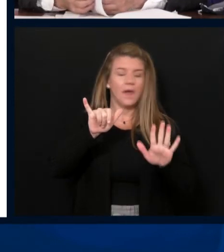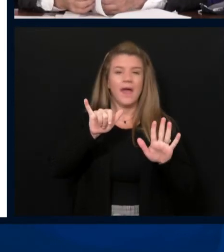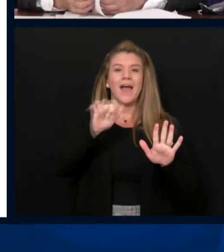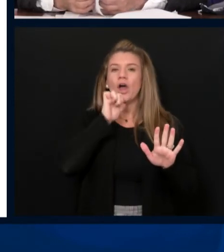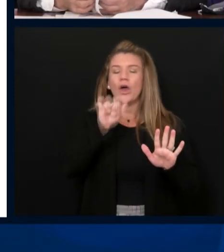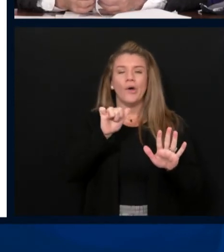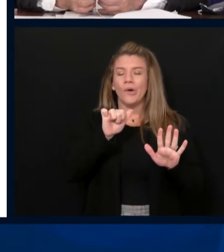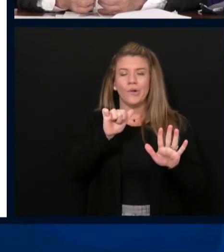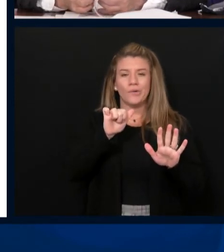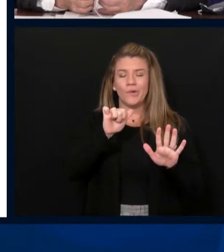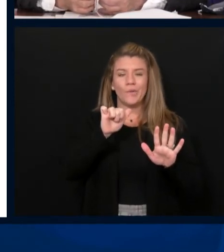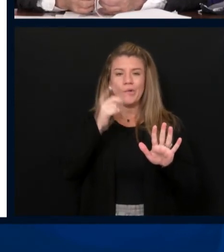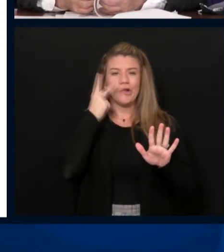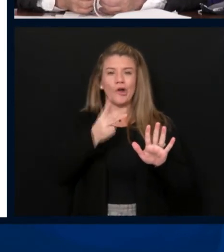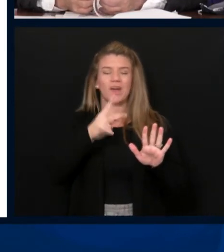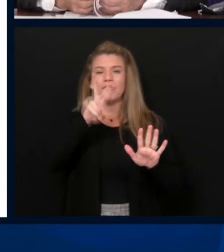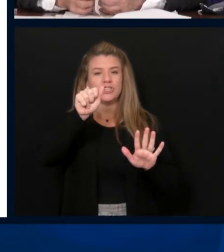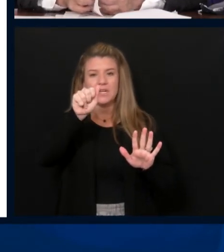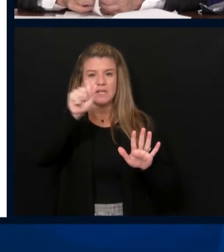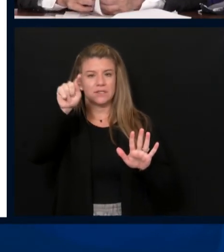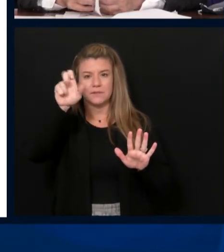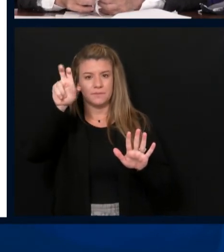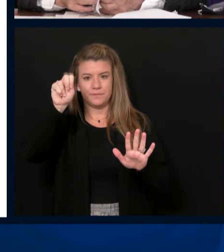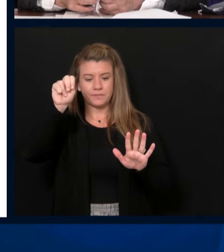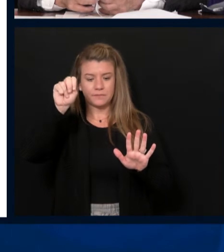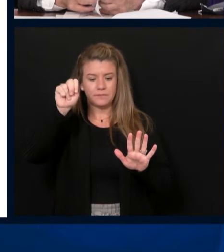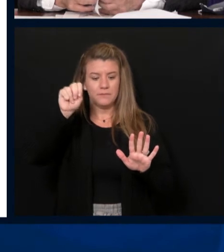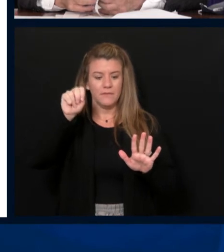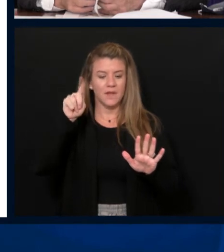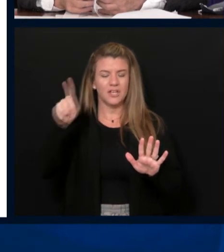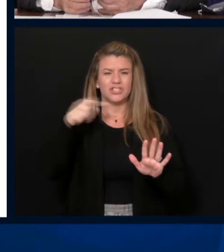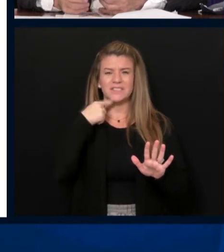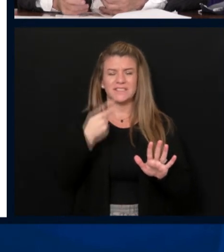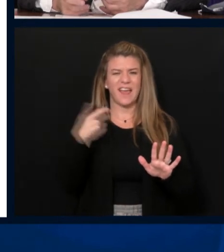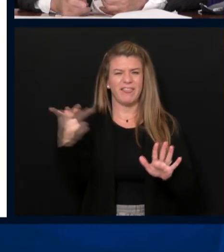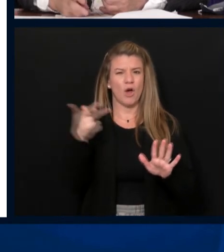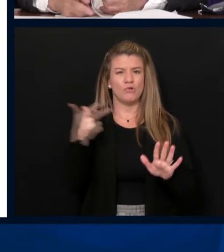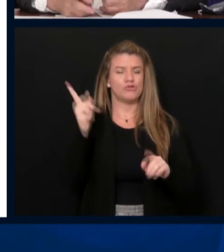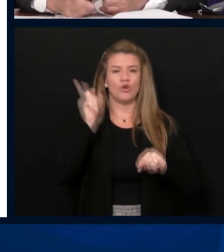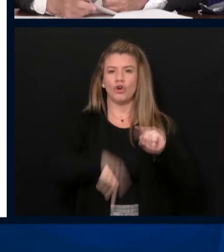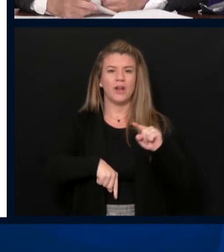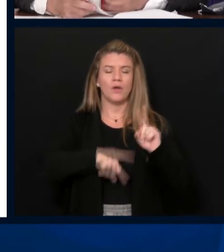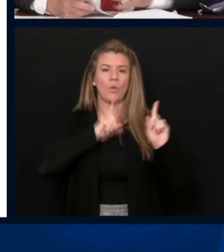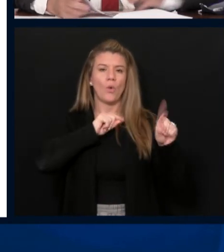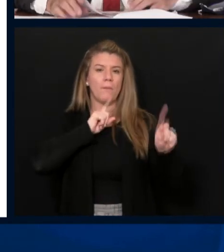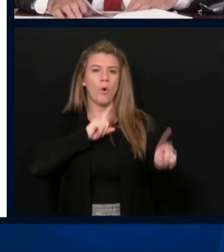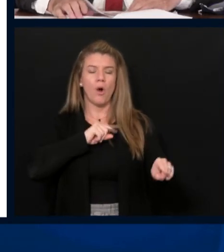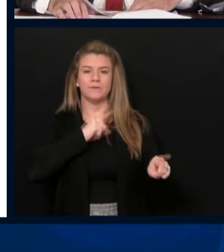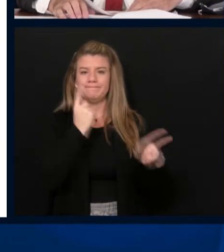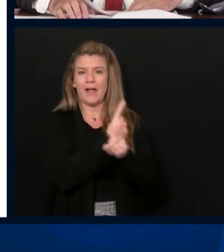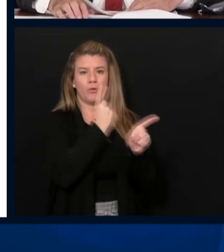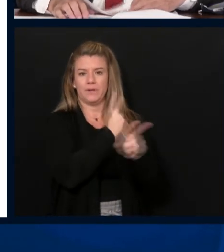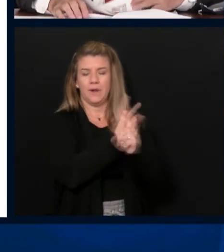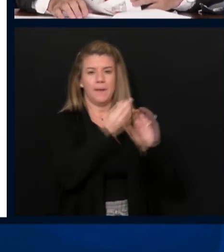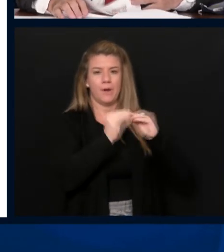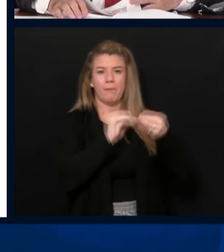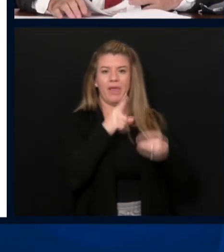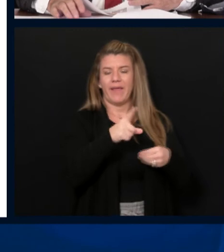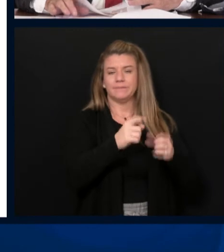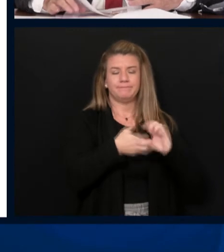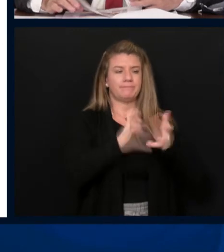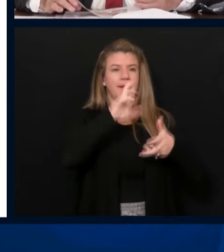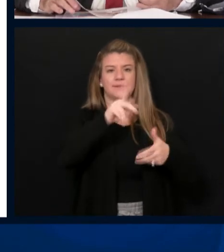attention to Virginia and Tennessee, because she said they couldn't get their reporting in accurately, and they were fumbling around with